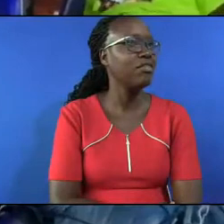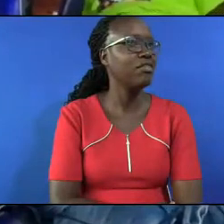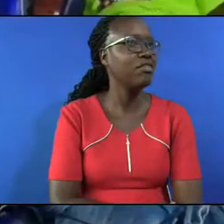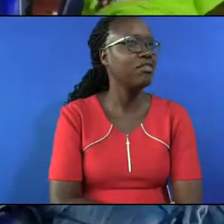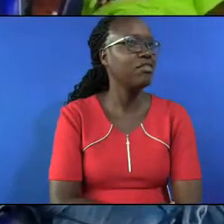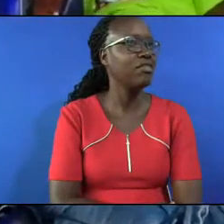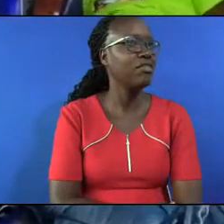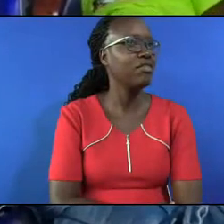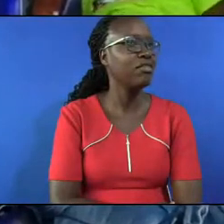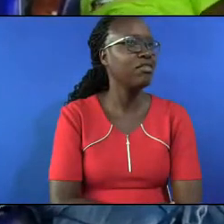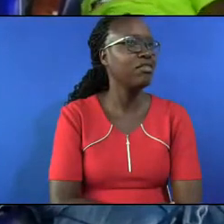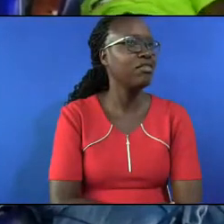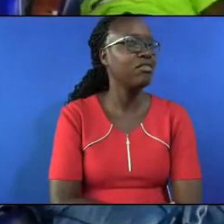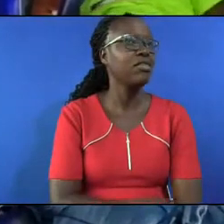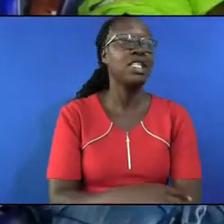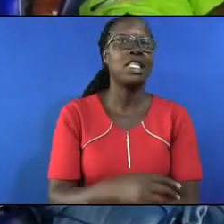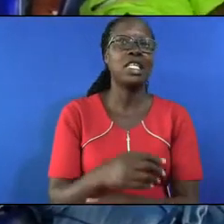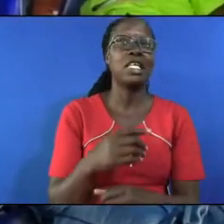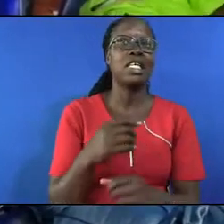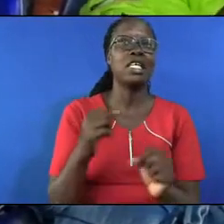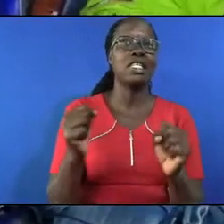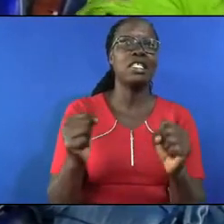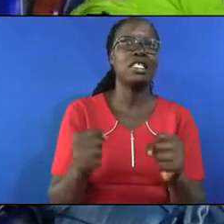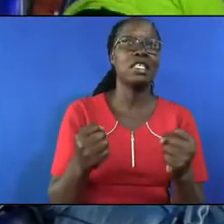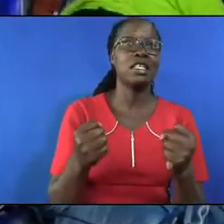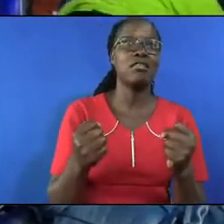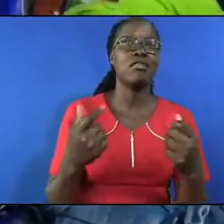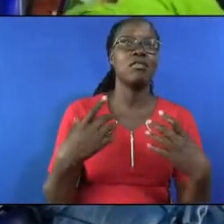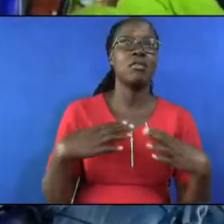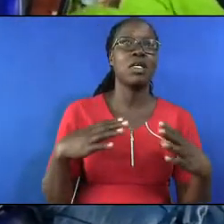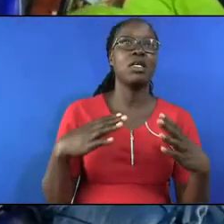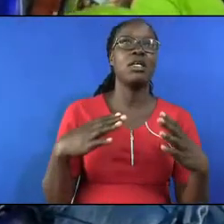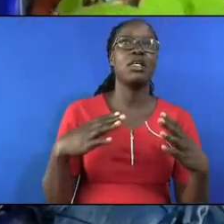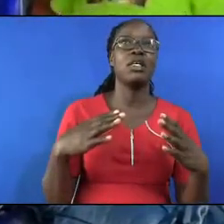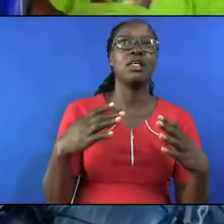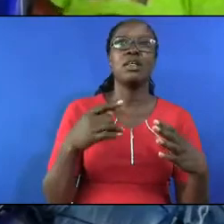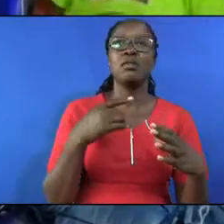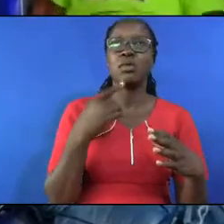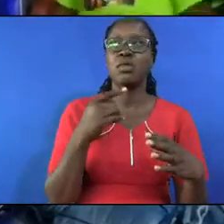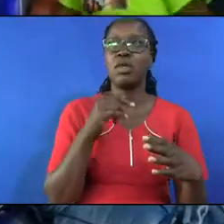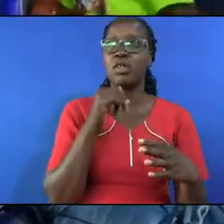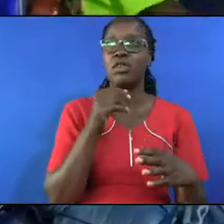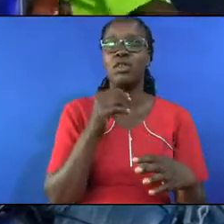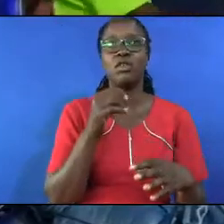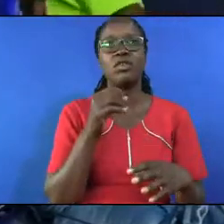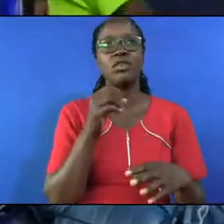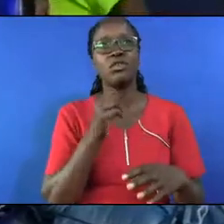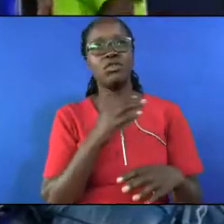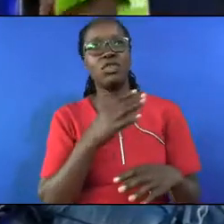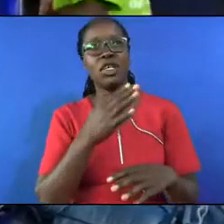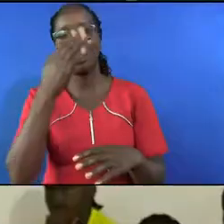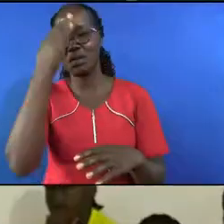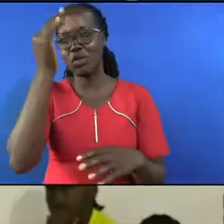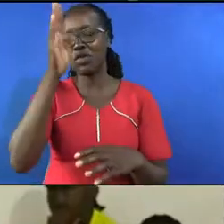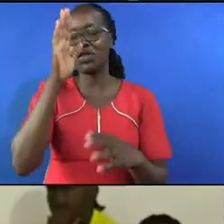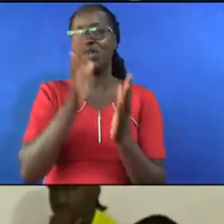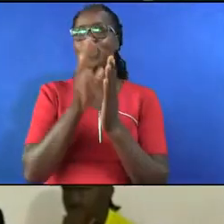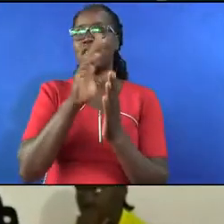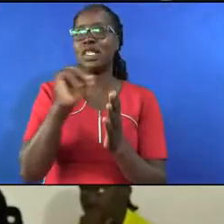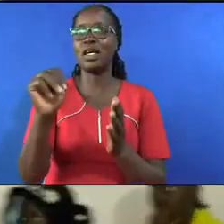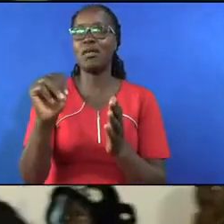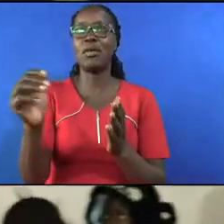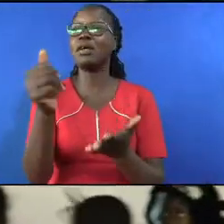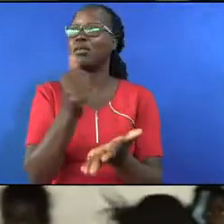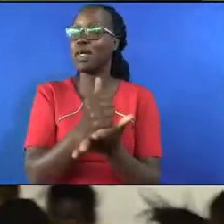save the people of my country and I'll tell them not to fear because God is with them. Wow, amen.